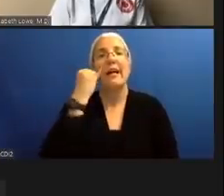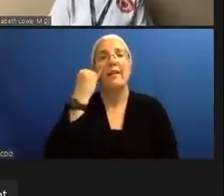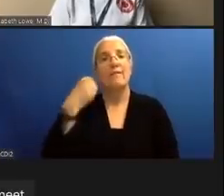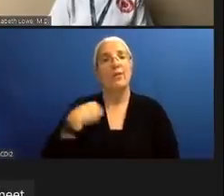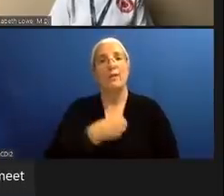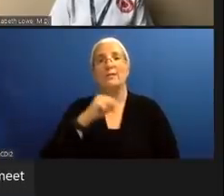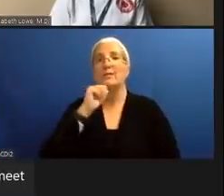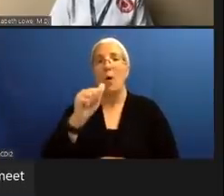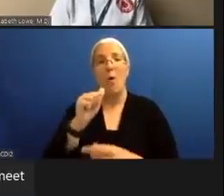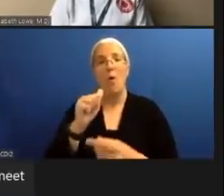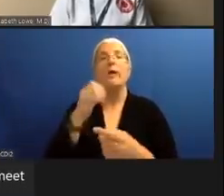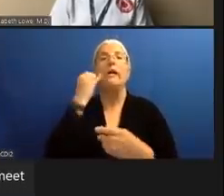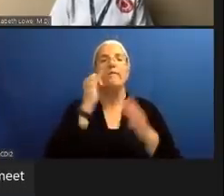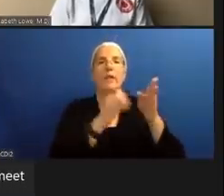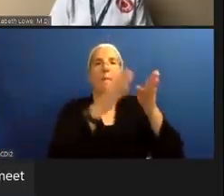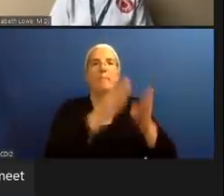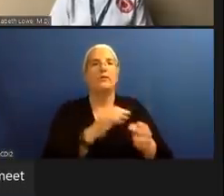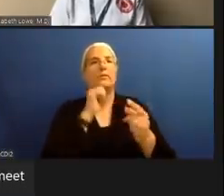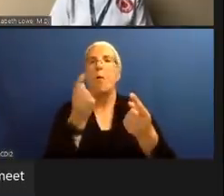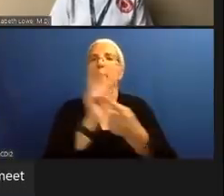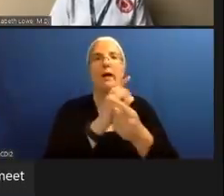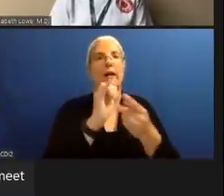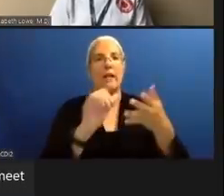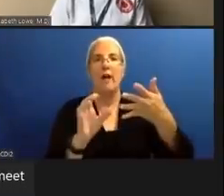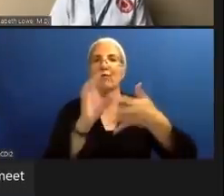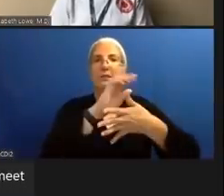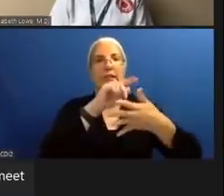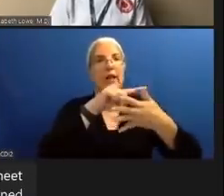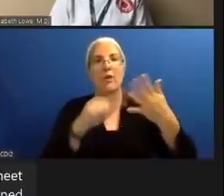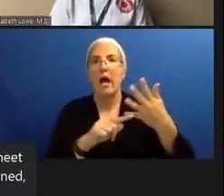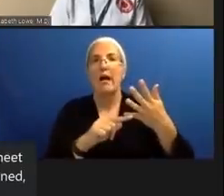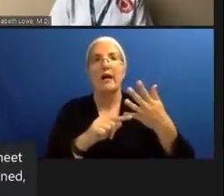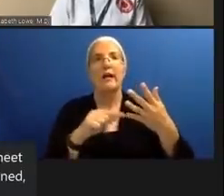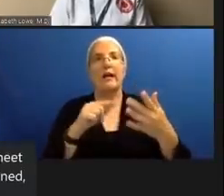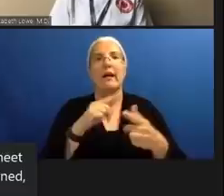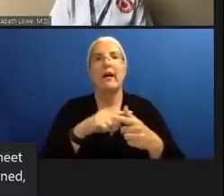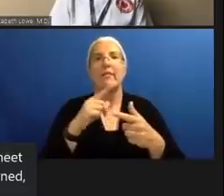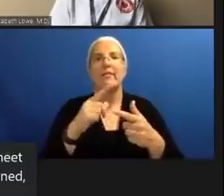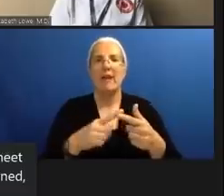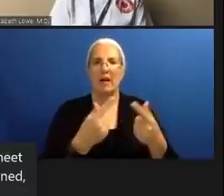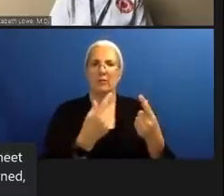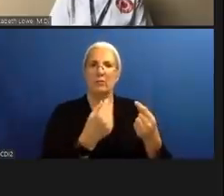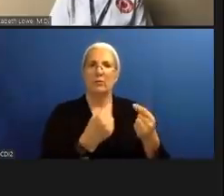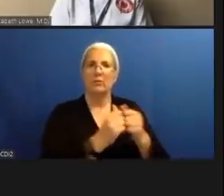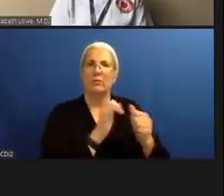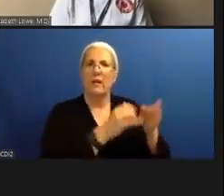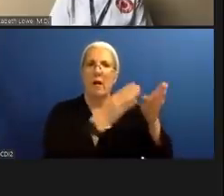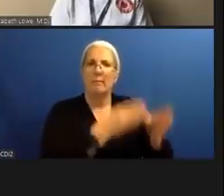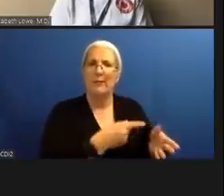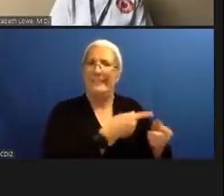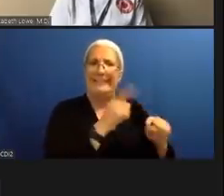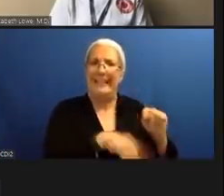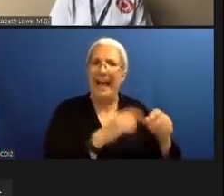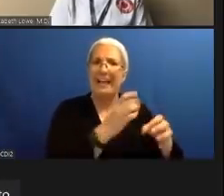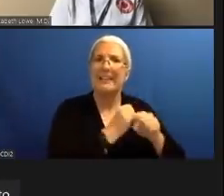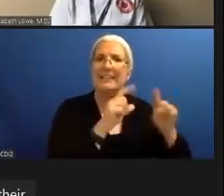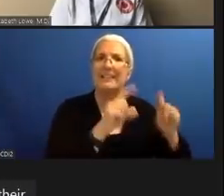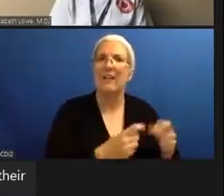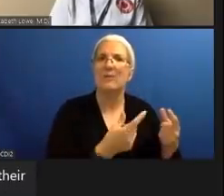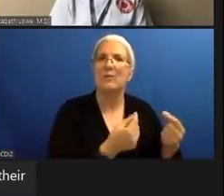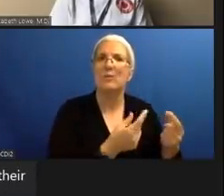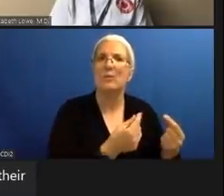and they're concerned, what should they do? I would suggest they reach out to their medical provider. Another, I